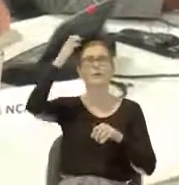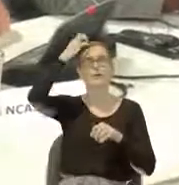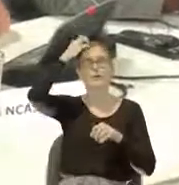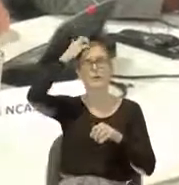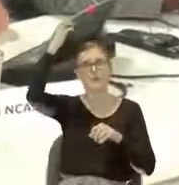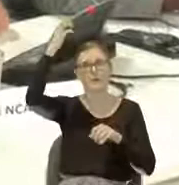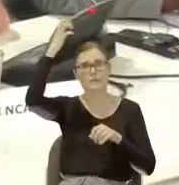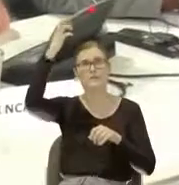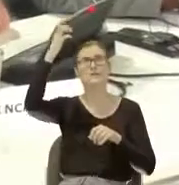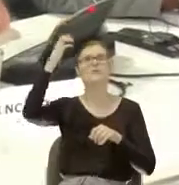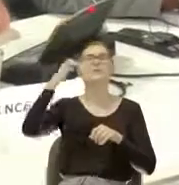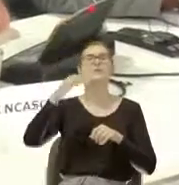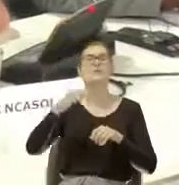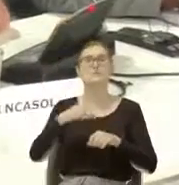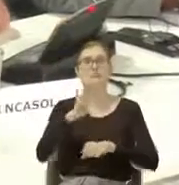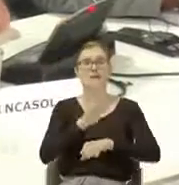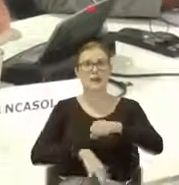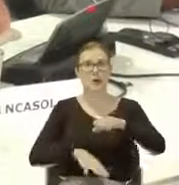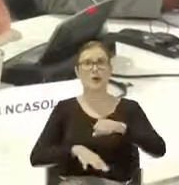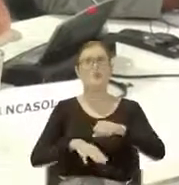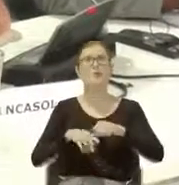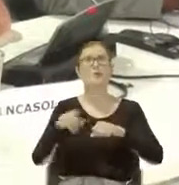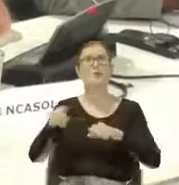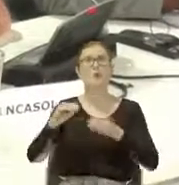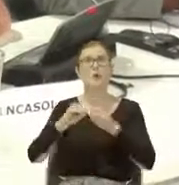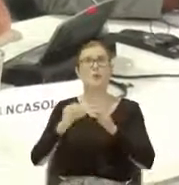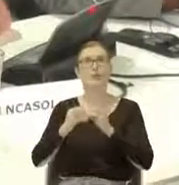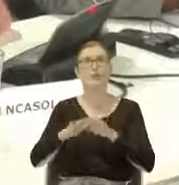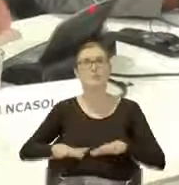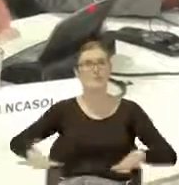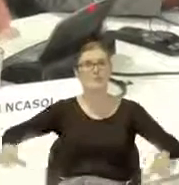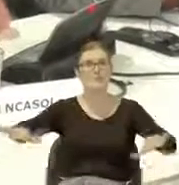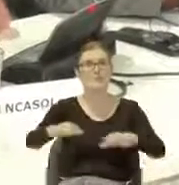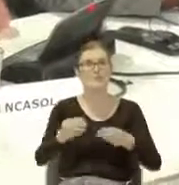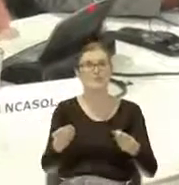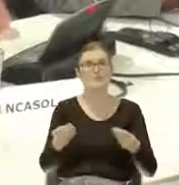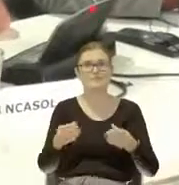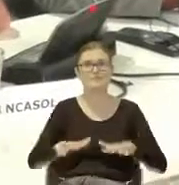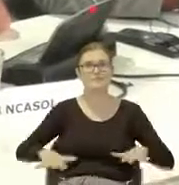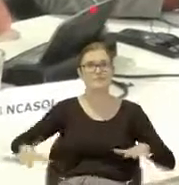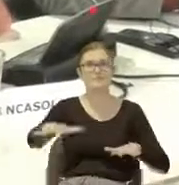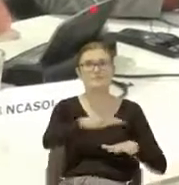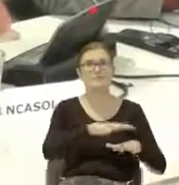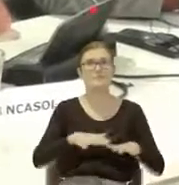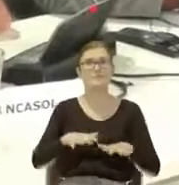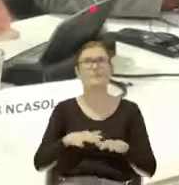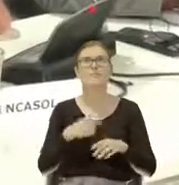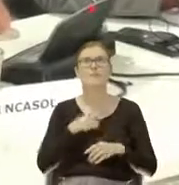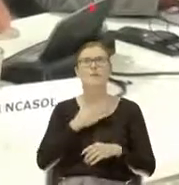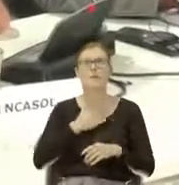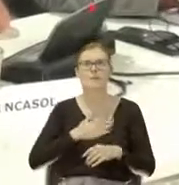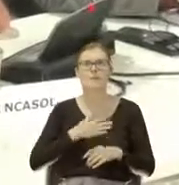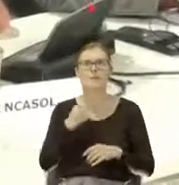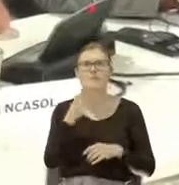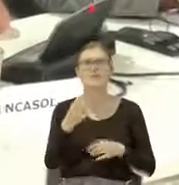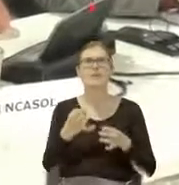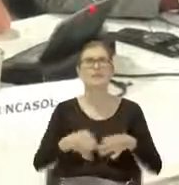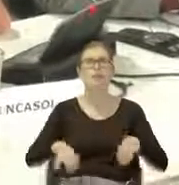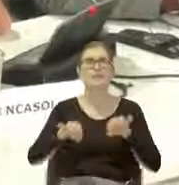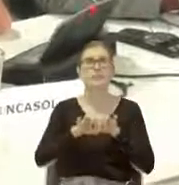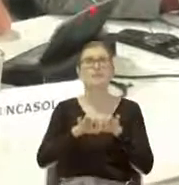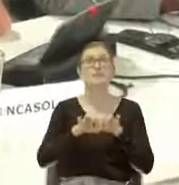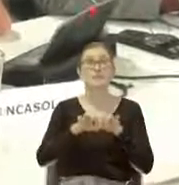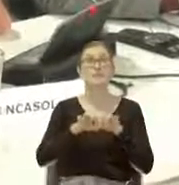the importance of multi-level and multilateral governance. In our case, as a urban plan and housing